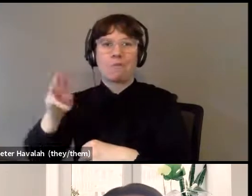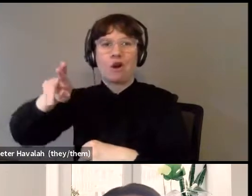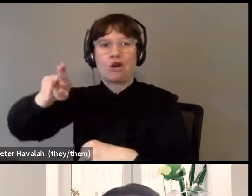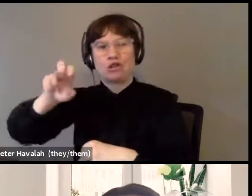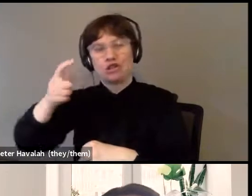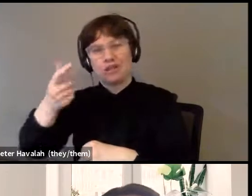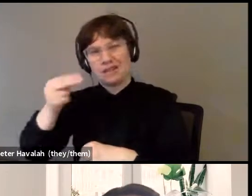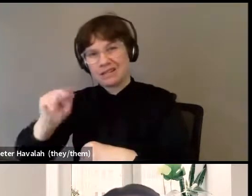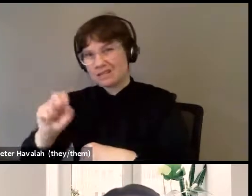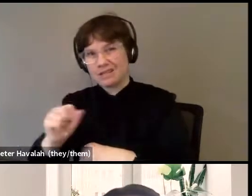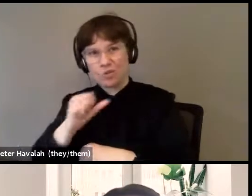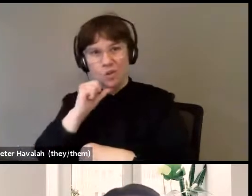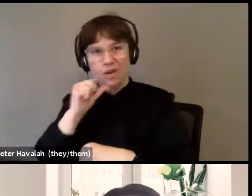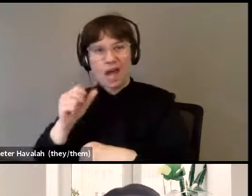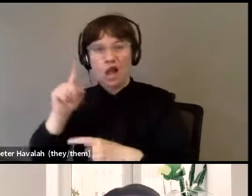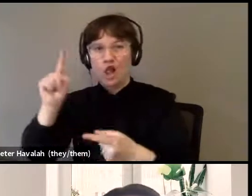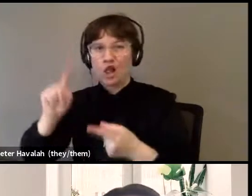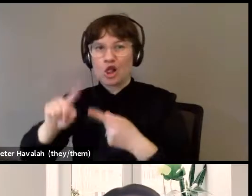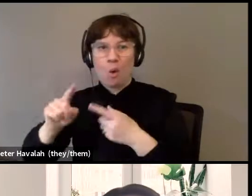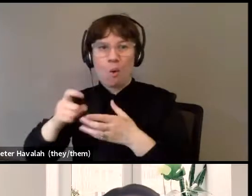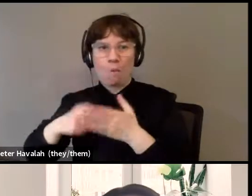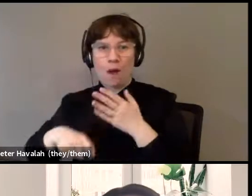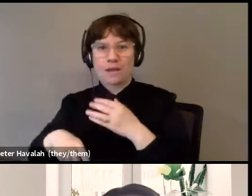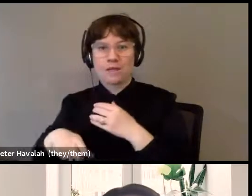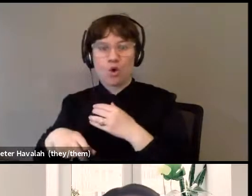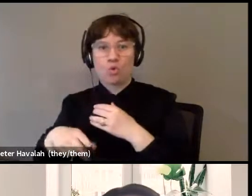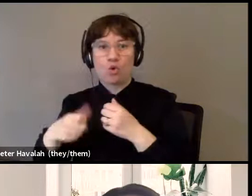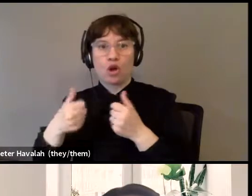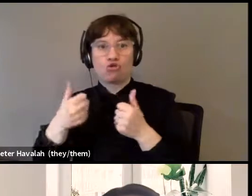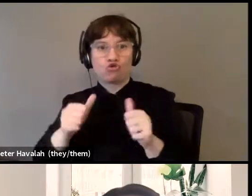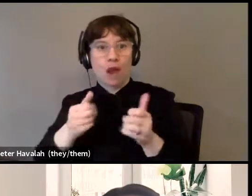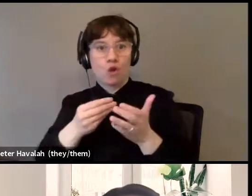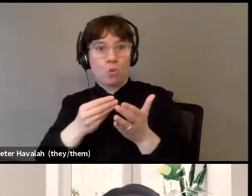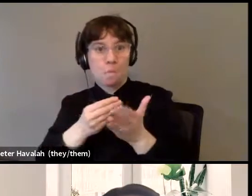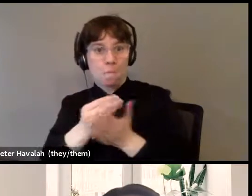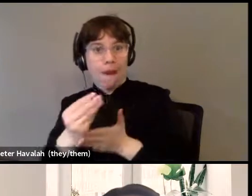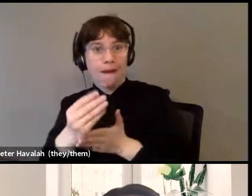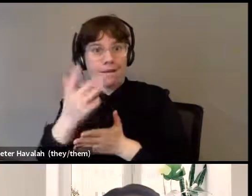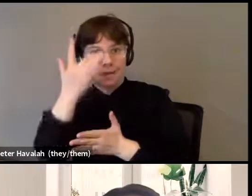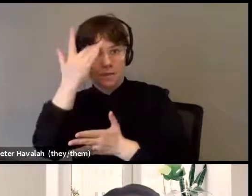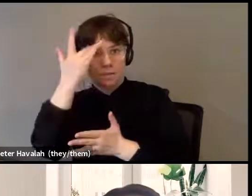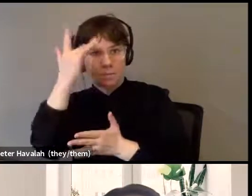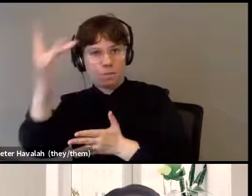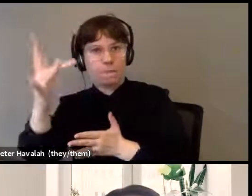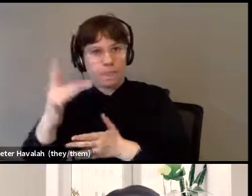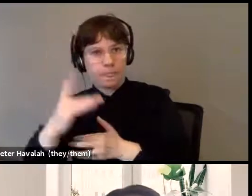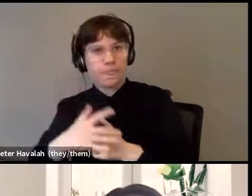to be low priced. We just try to buy really, really well.